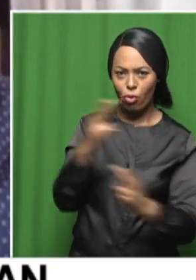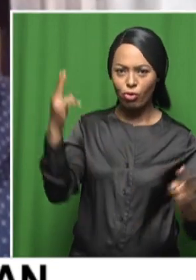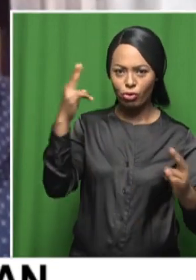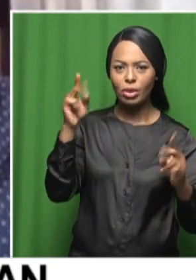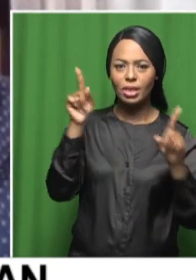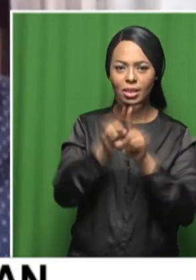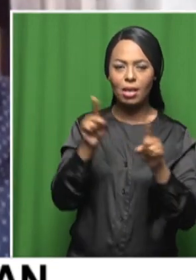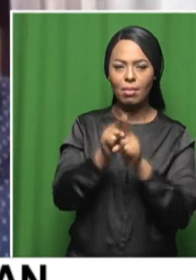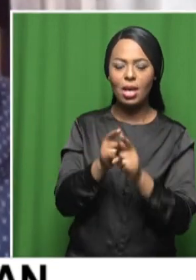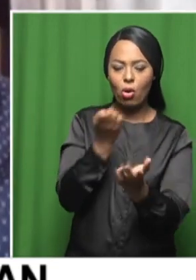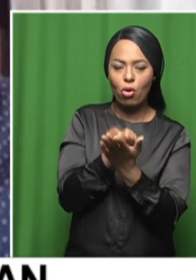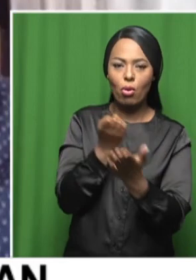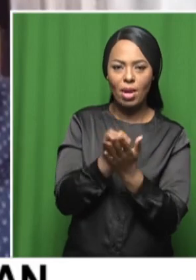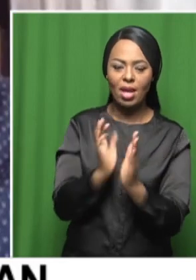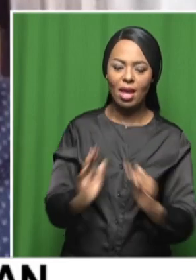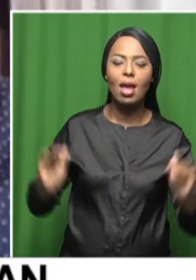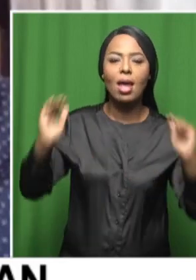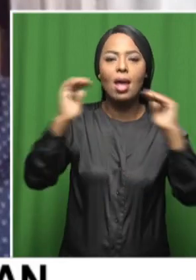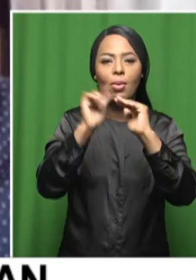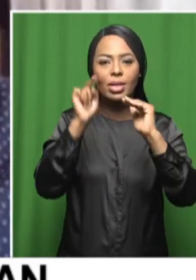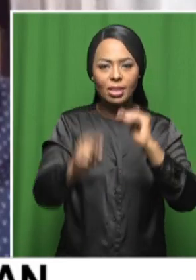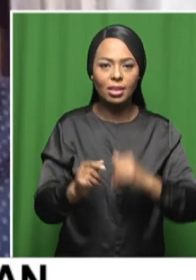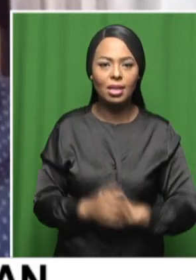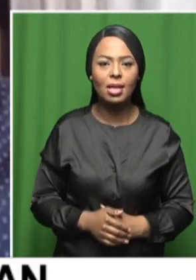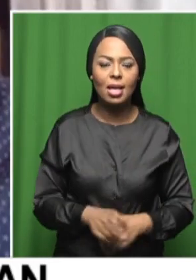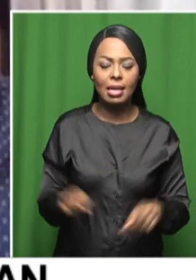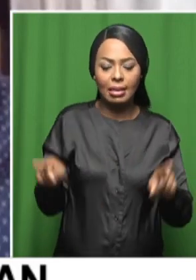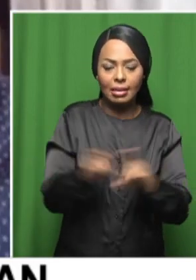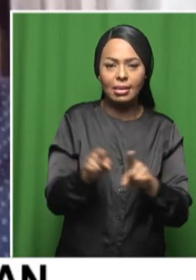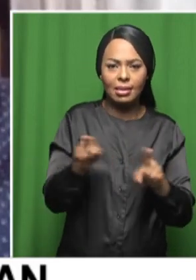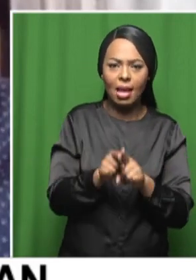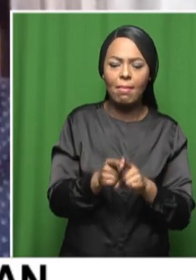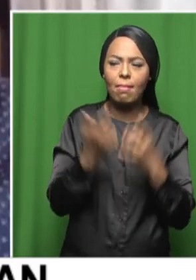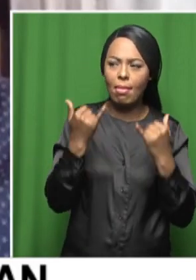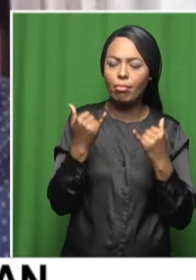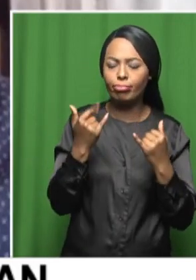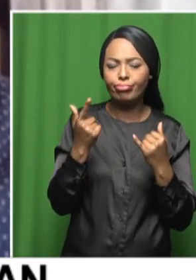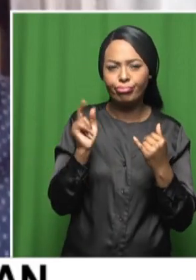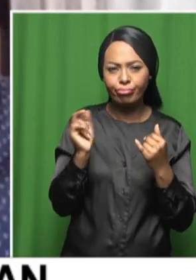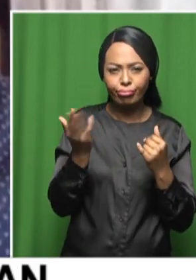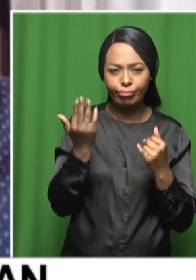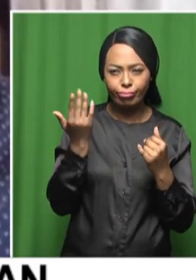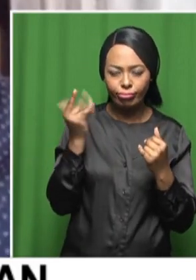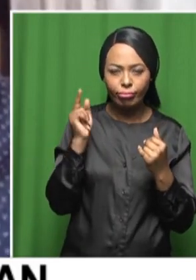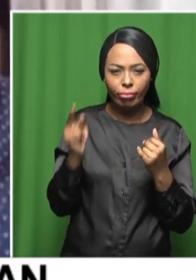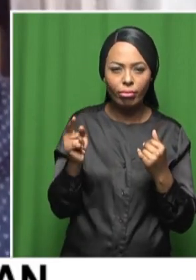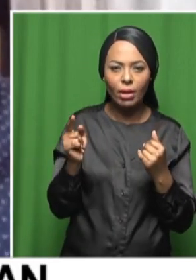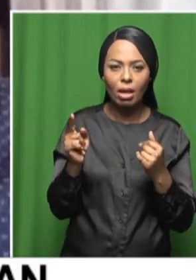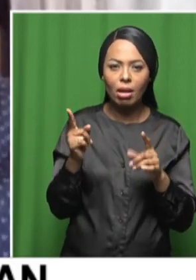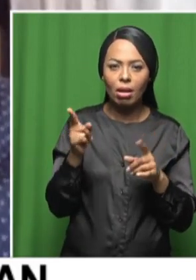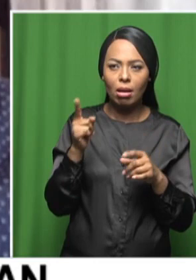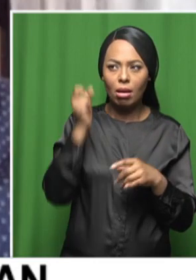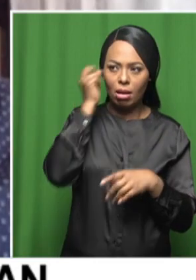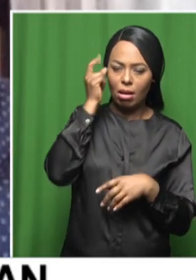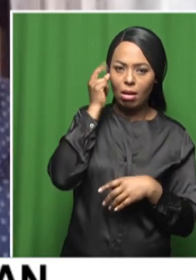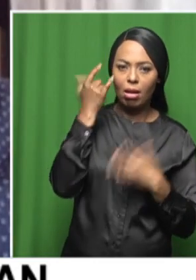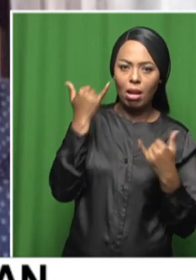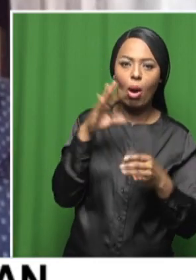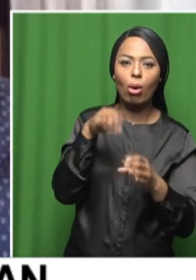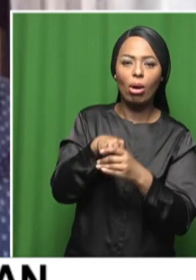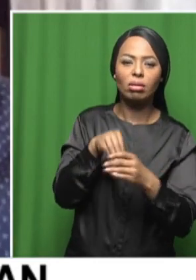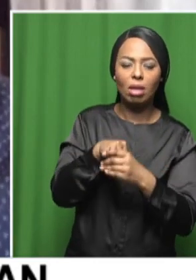mentioned economic equity, and in the same breath, are you also of the same school of thought that the concept